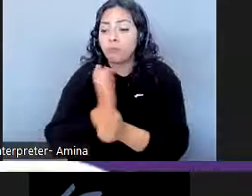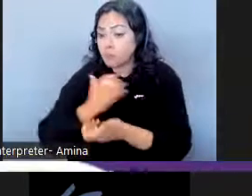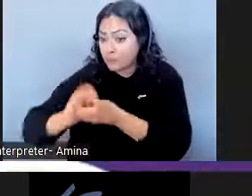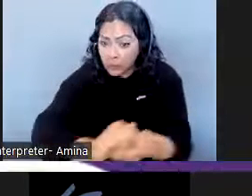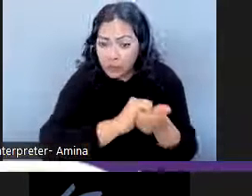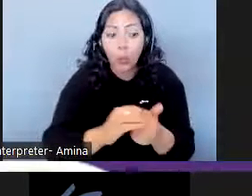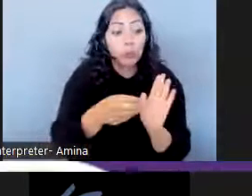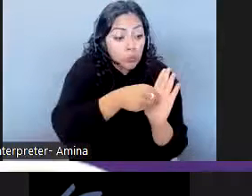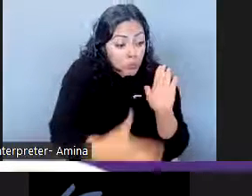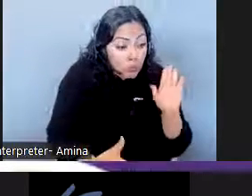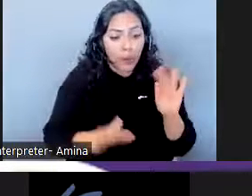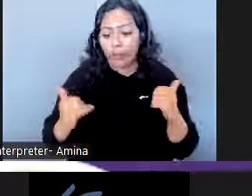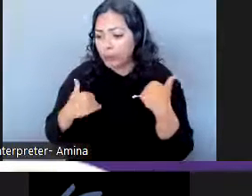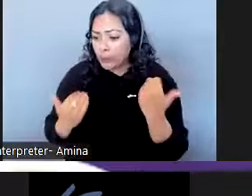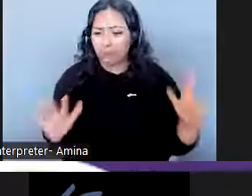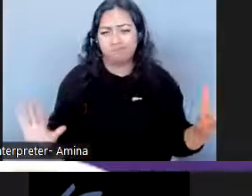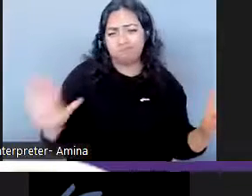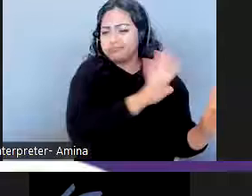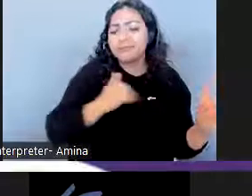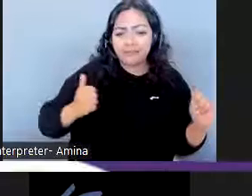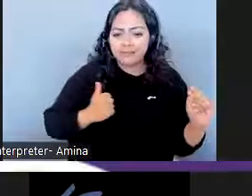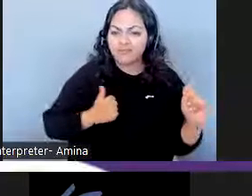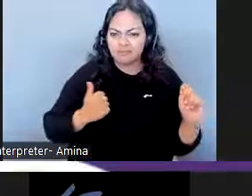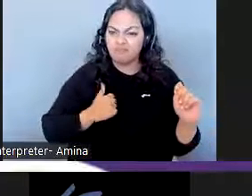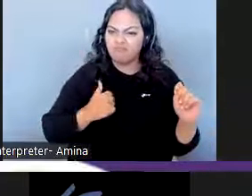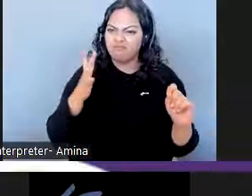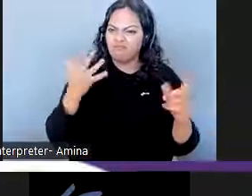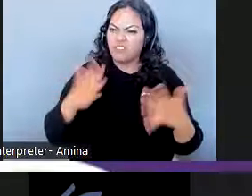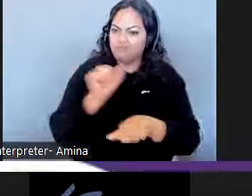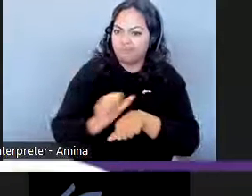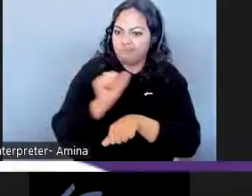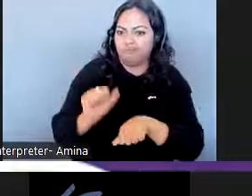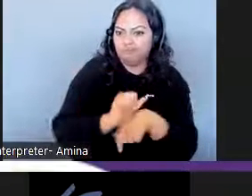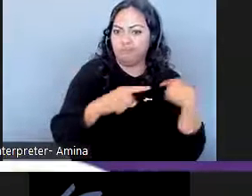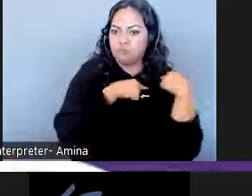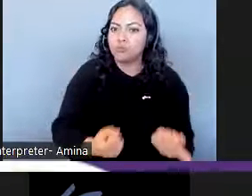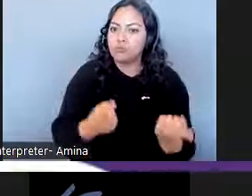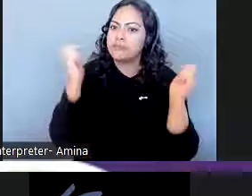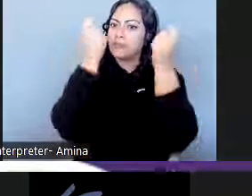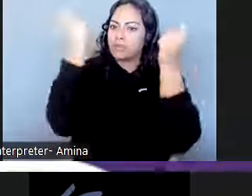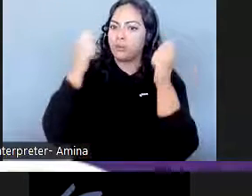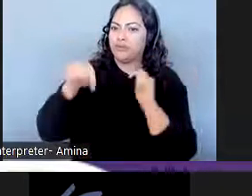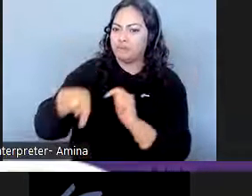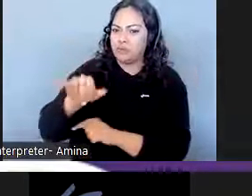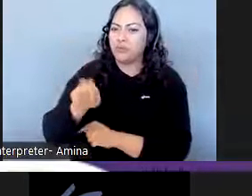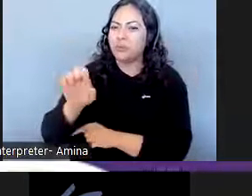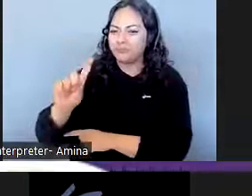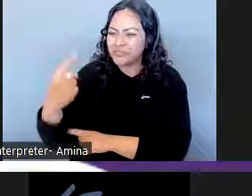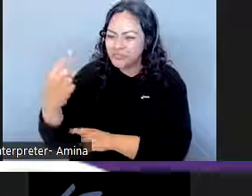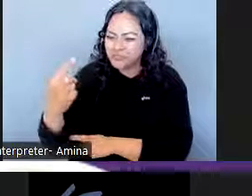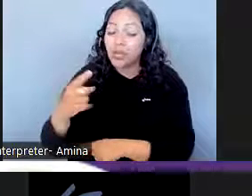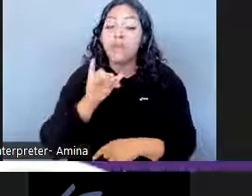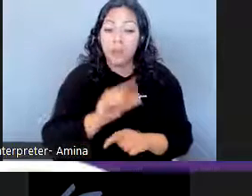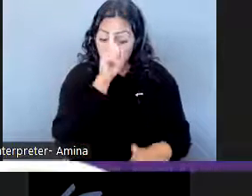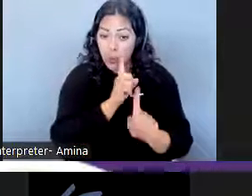with students and youth across Canada. So the goal was started in 2010, and we do have a